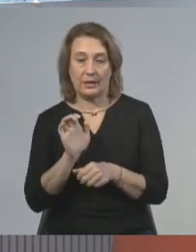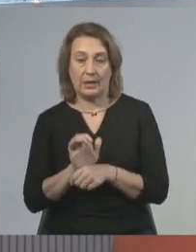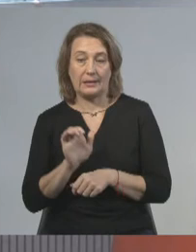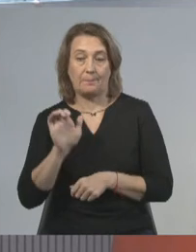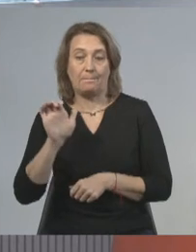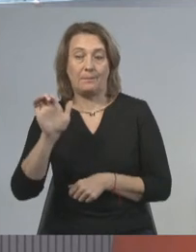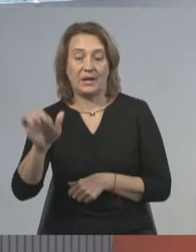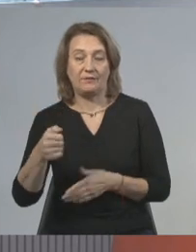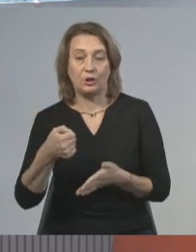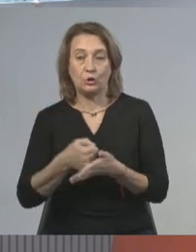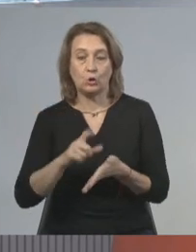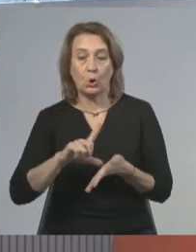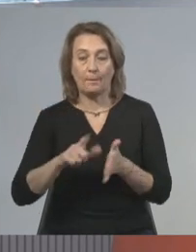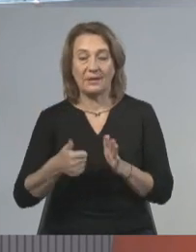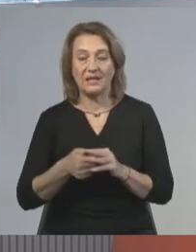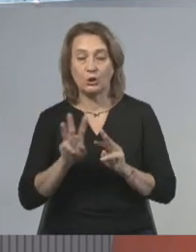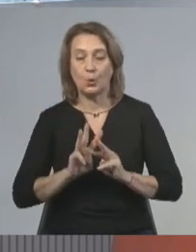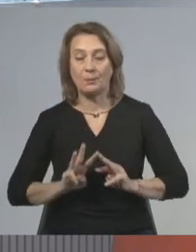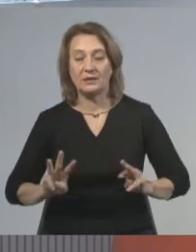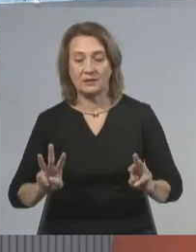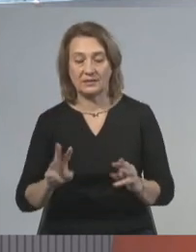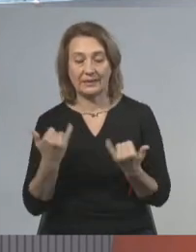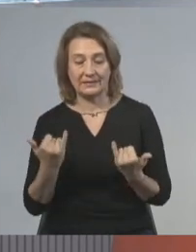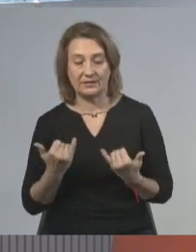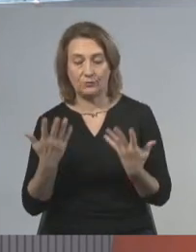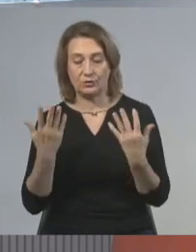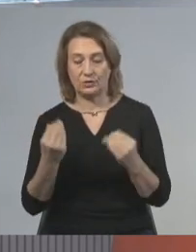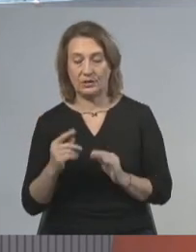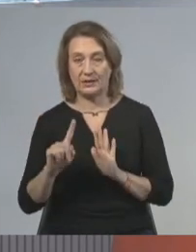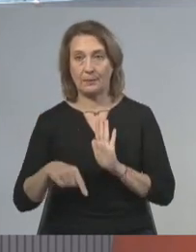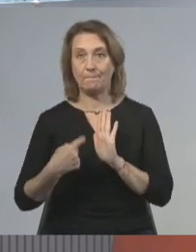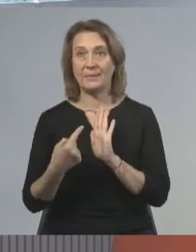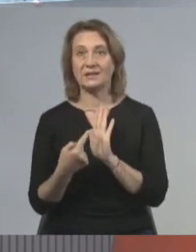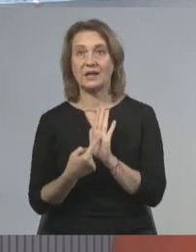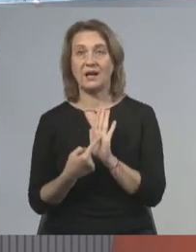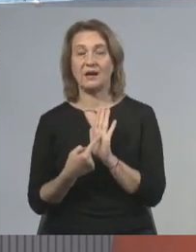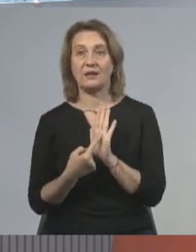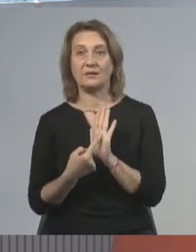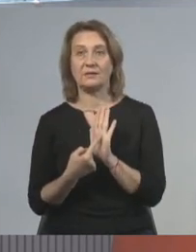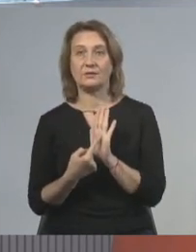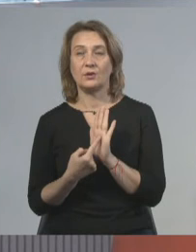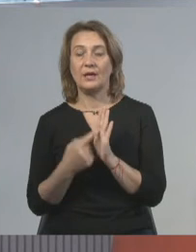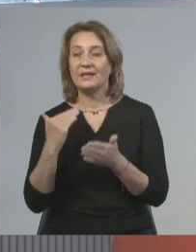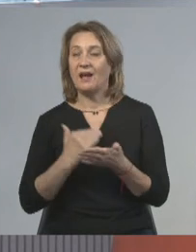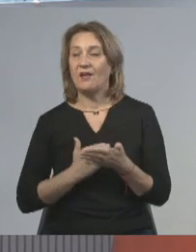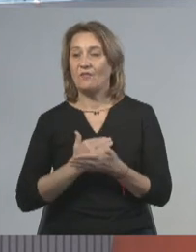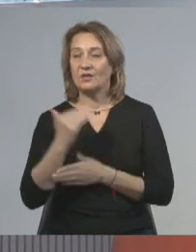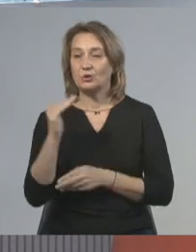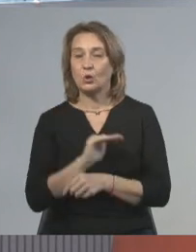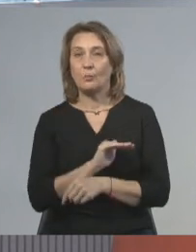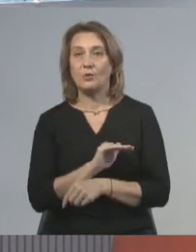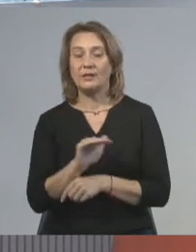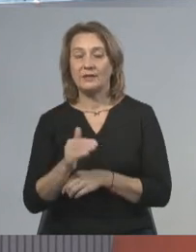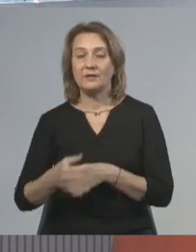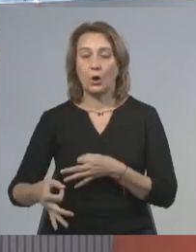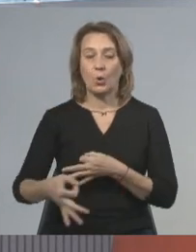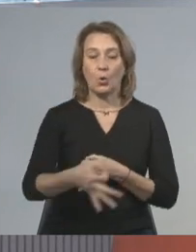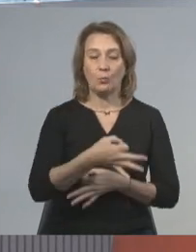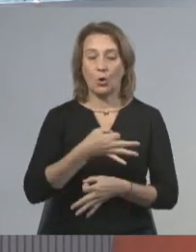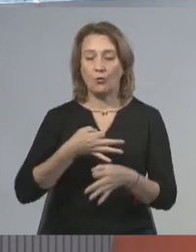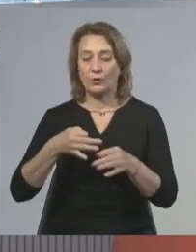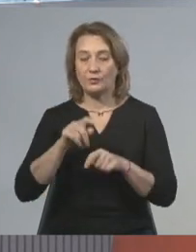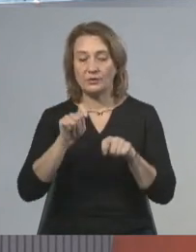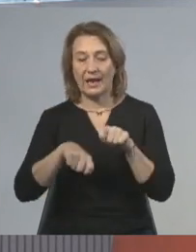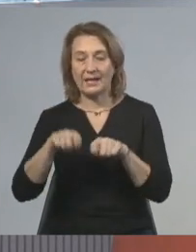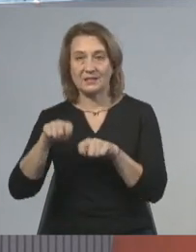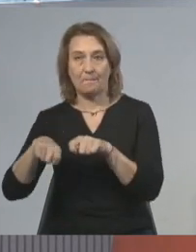electoral process and we have submitted them to the community ministers of ukraine and now this question has been discussed